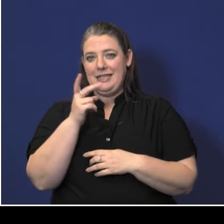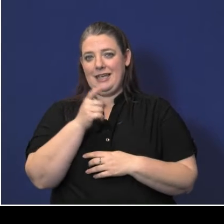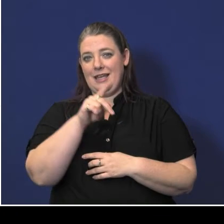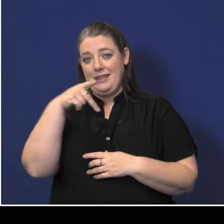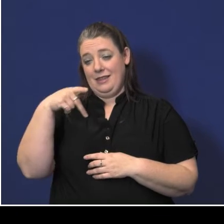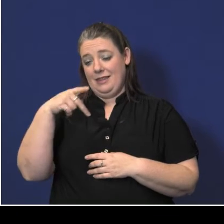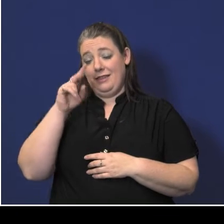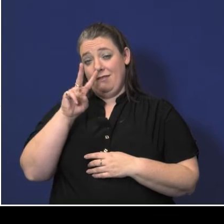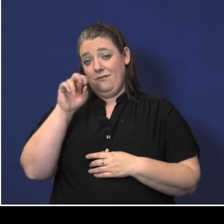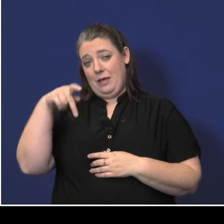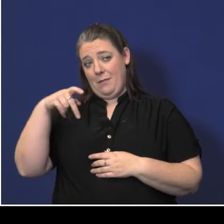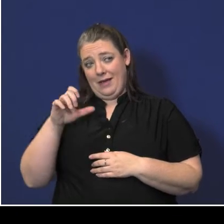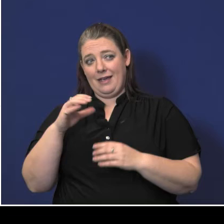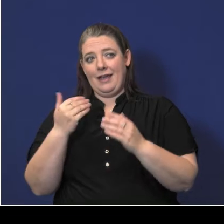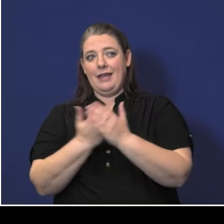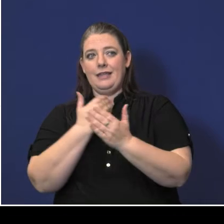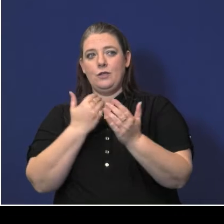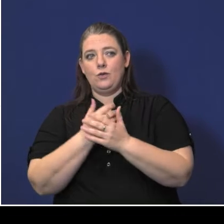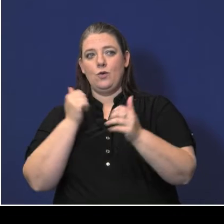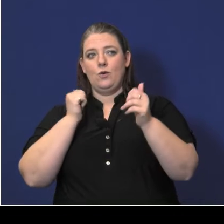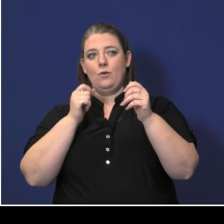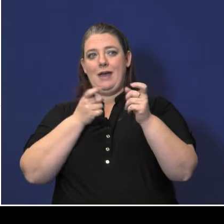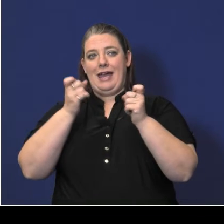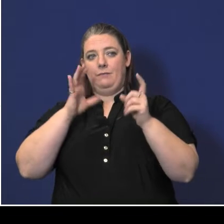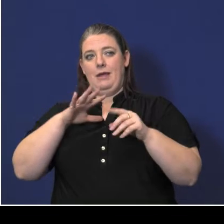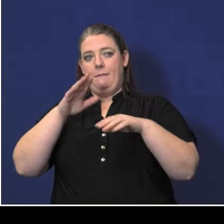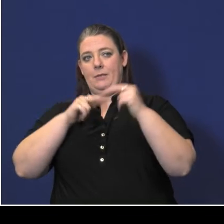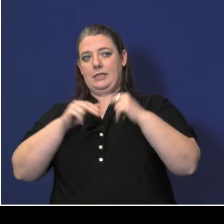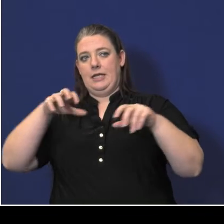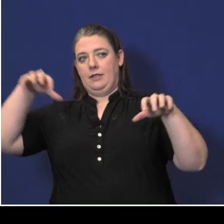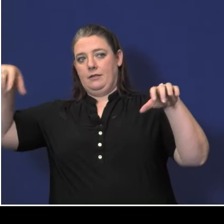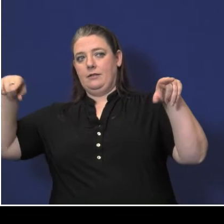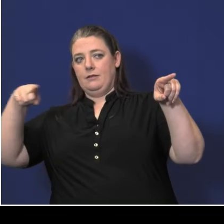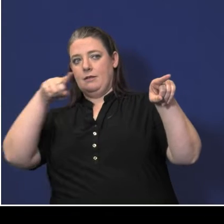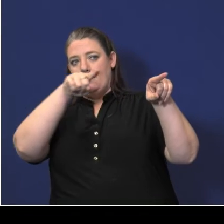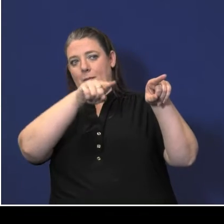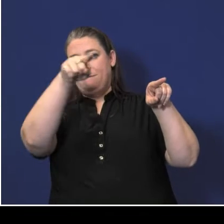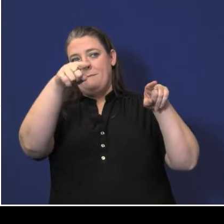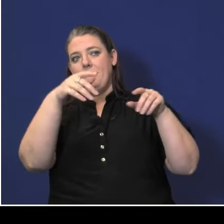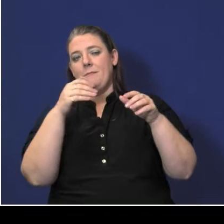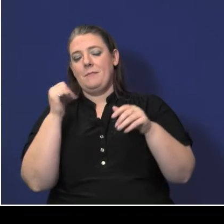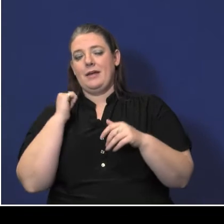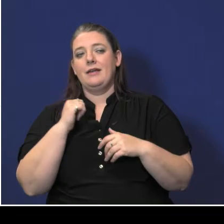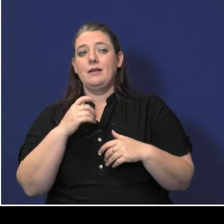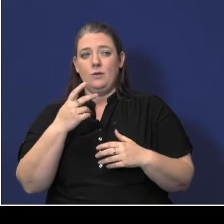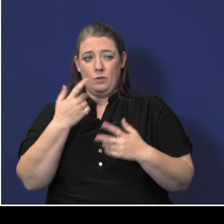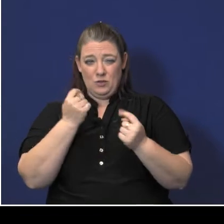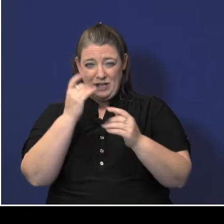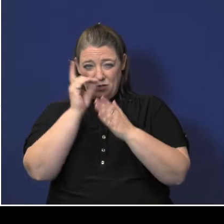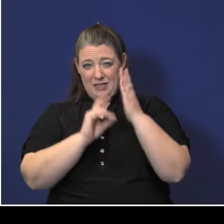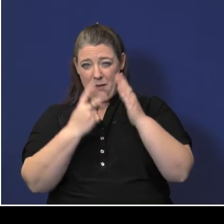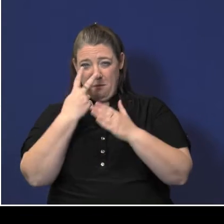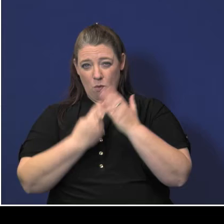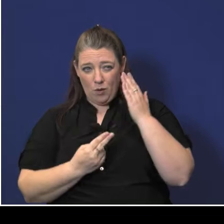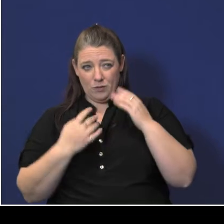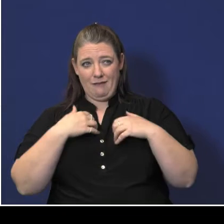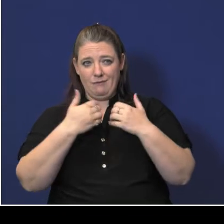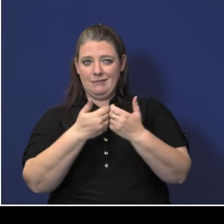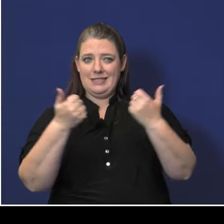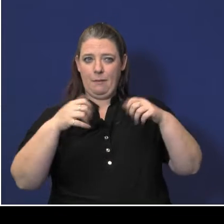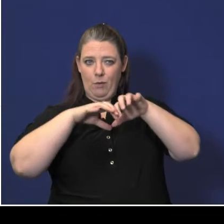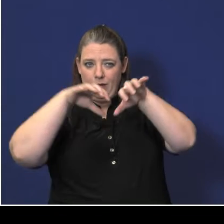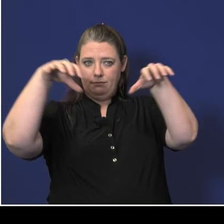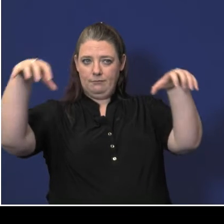but also the new administration on the back. So you get to see how we try to design both buildings, obviously, to stand alone and to